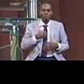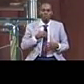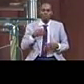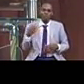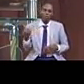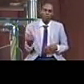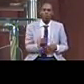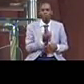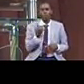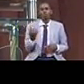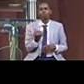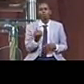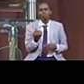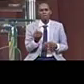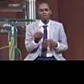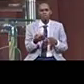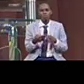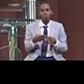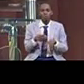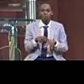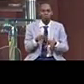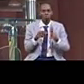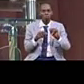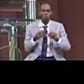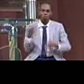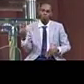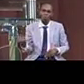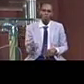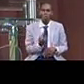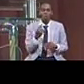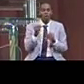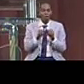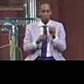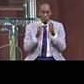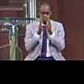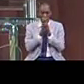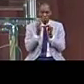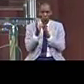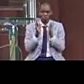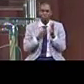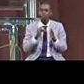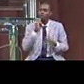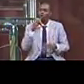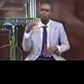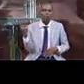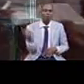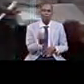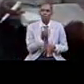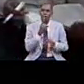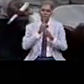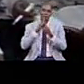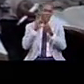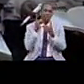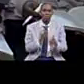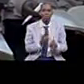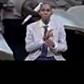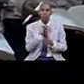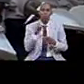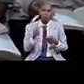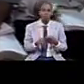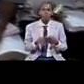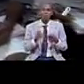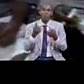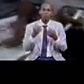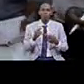How often? Always. Every prayer of Jesus is always answered. And when he comes to live in your